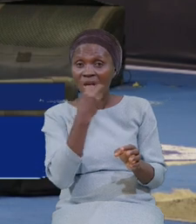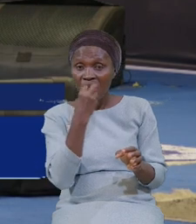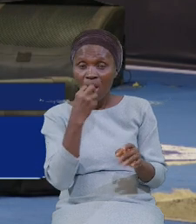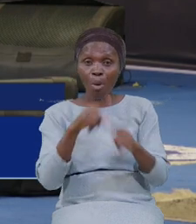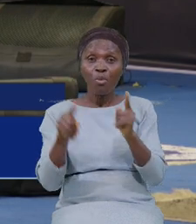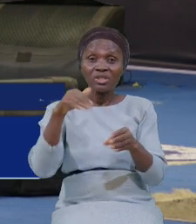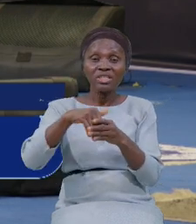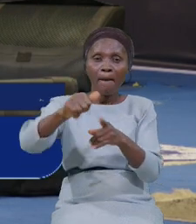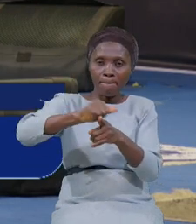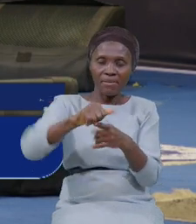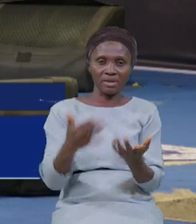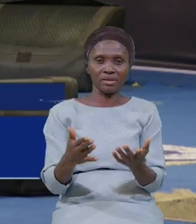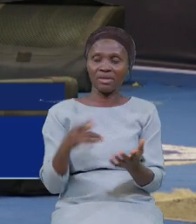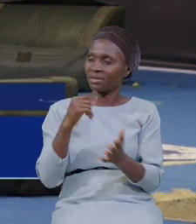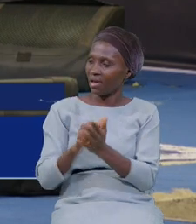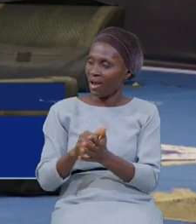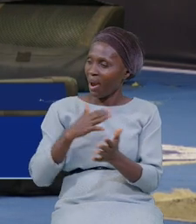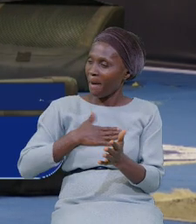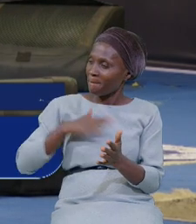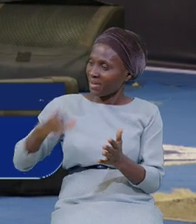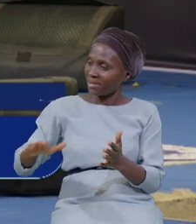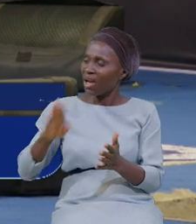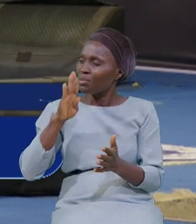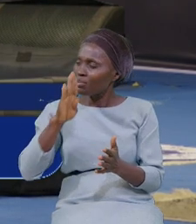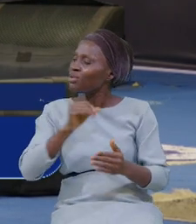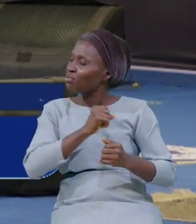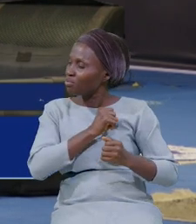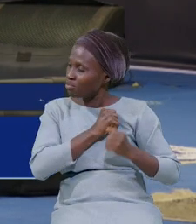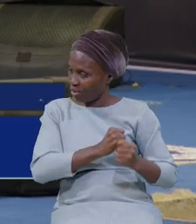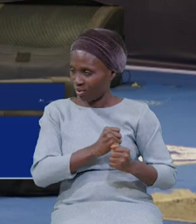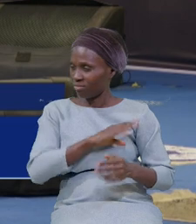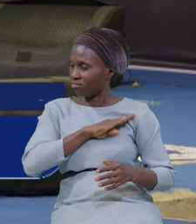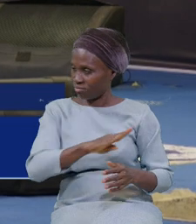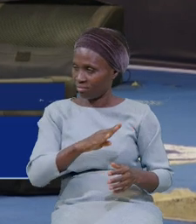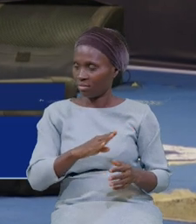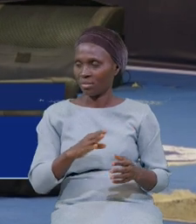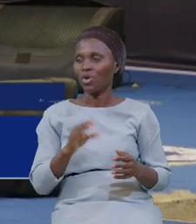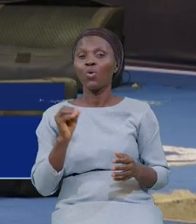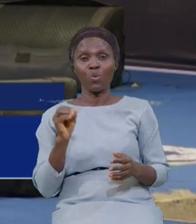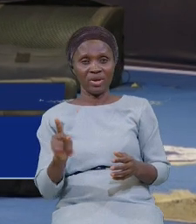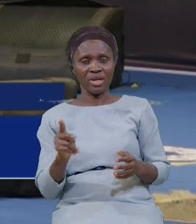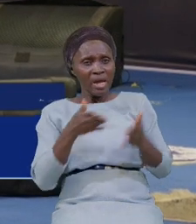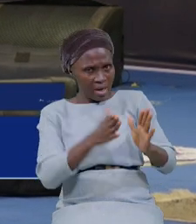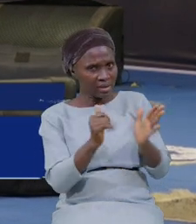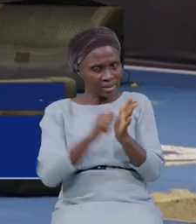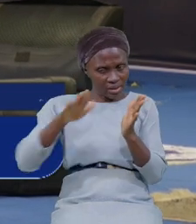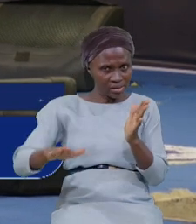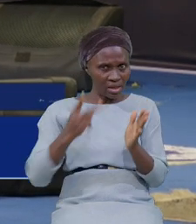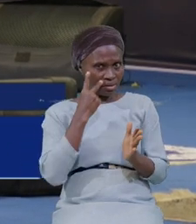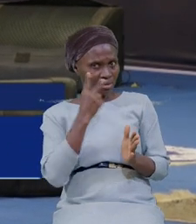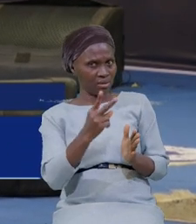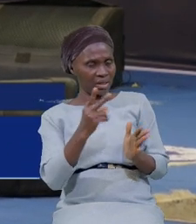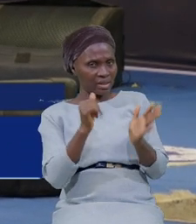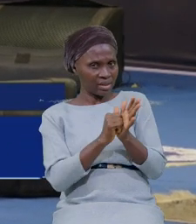child, be bold. That's okay. Let him see that boldness in you. My